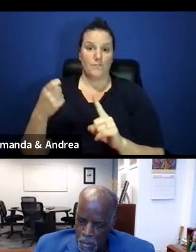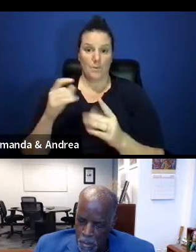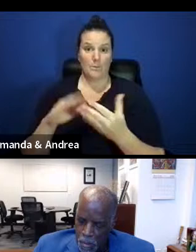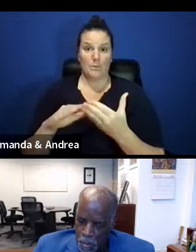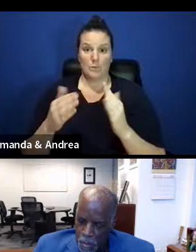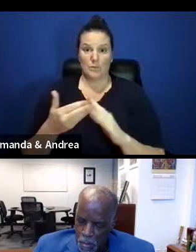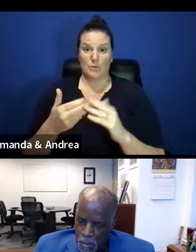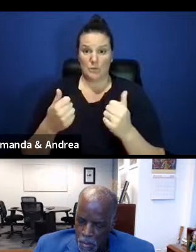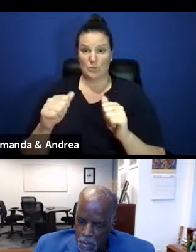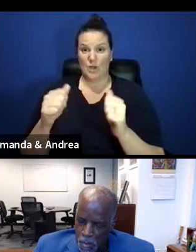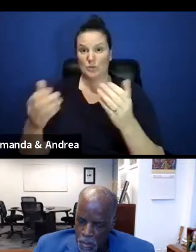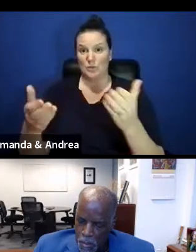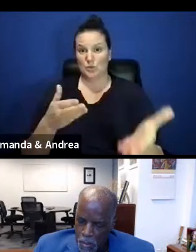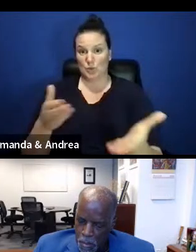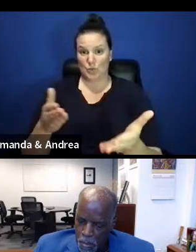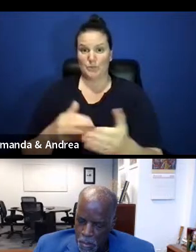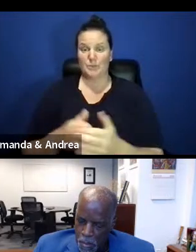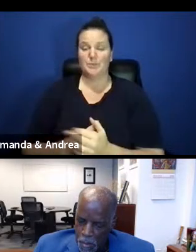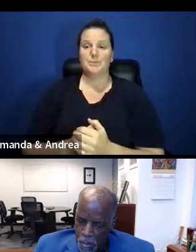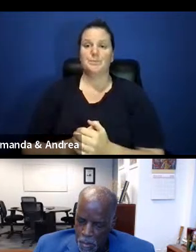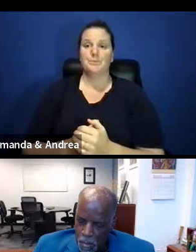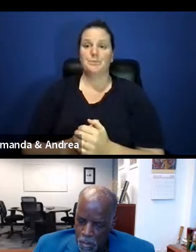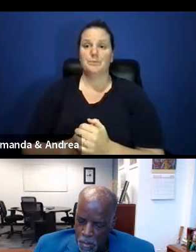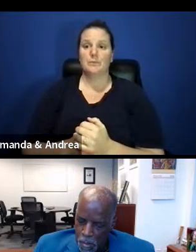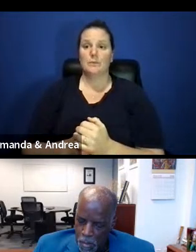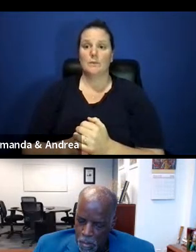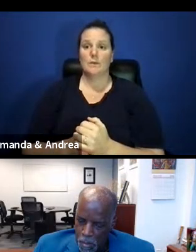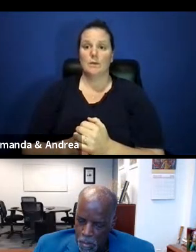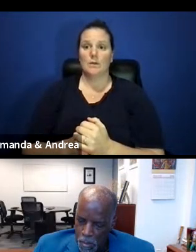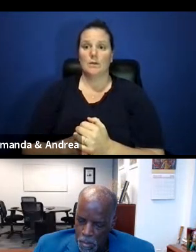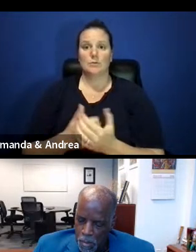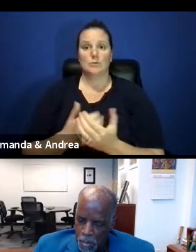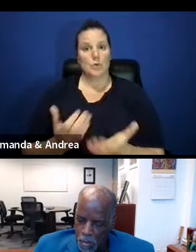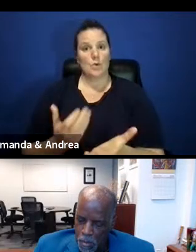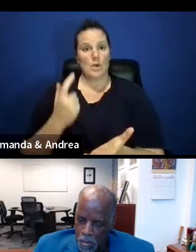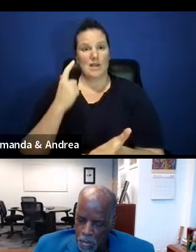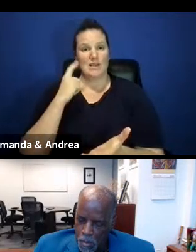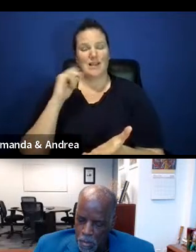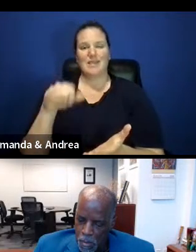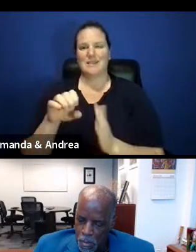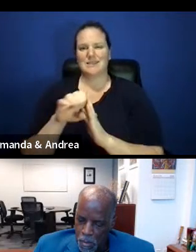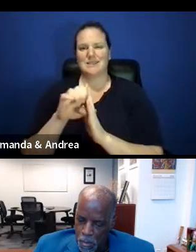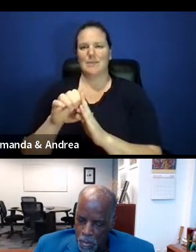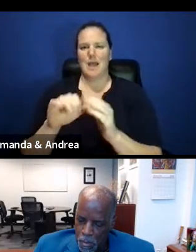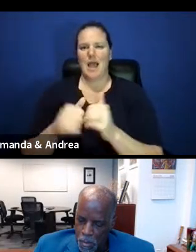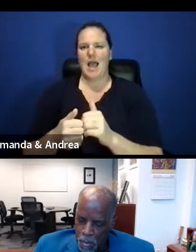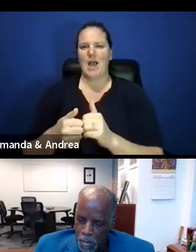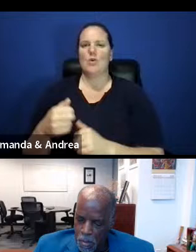that we're trying to serve. And so I think that's an example of how the Rose